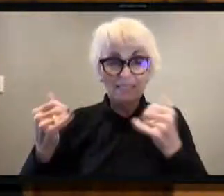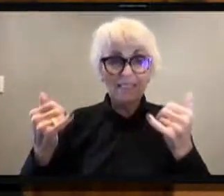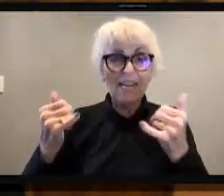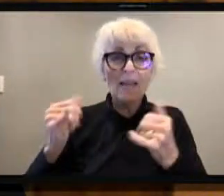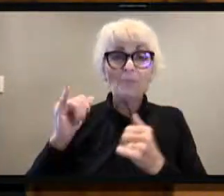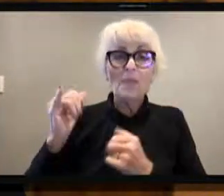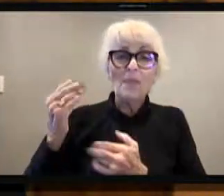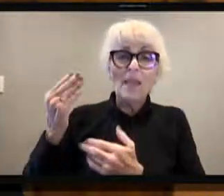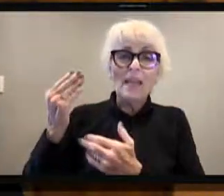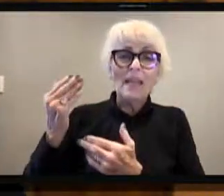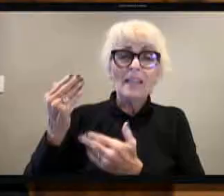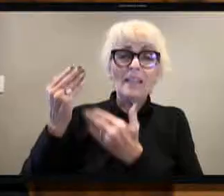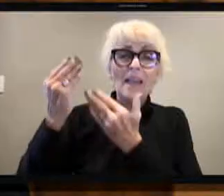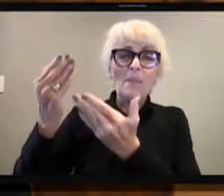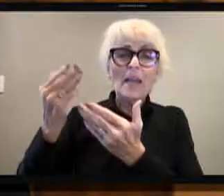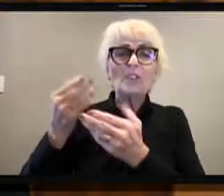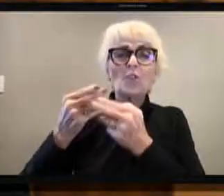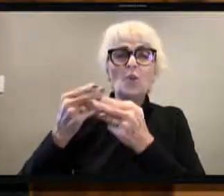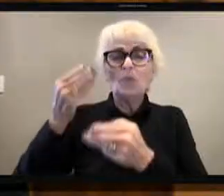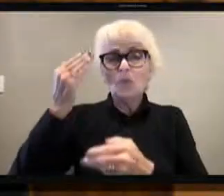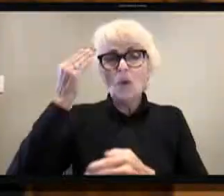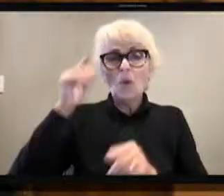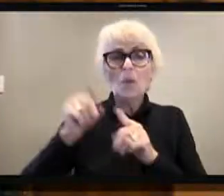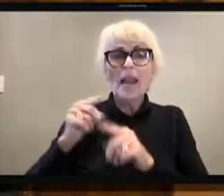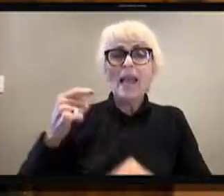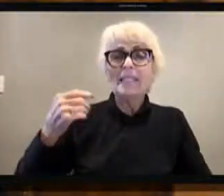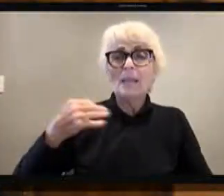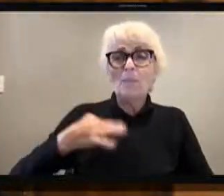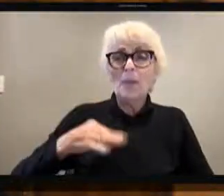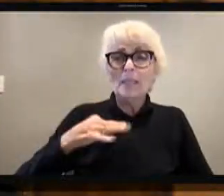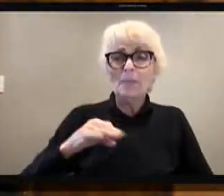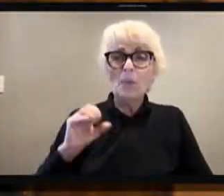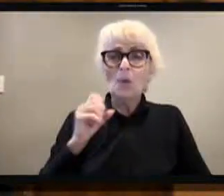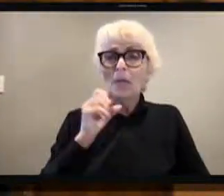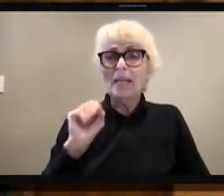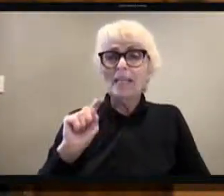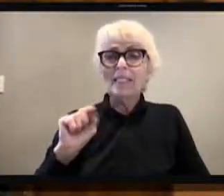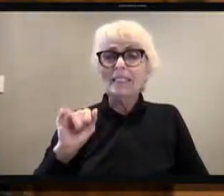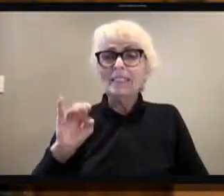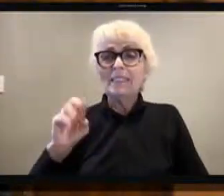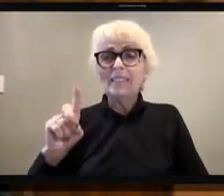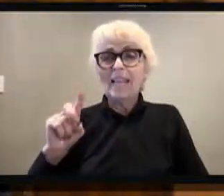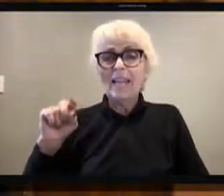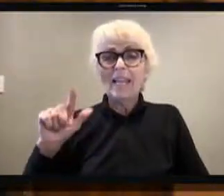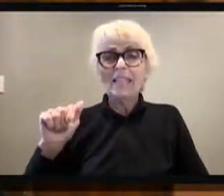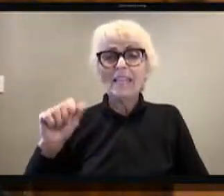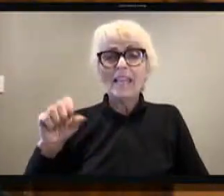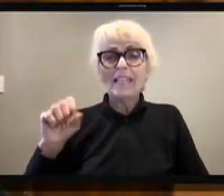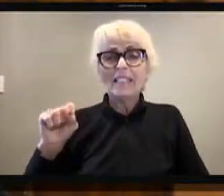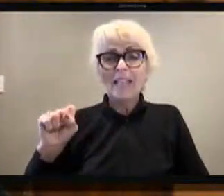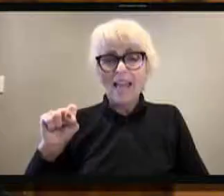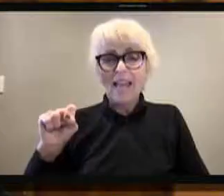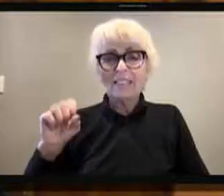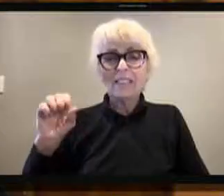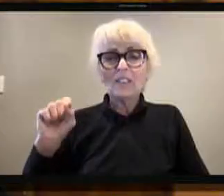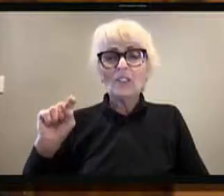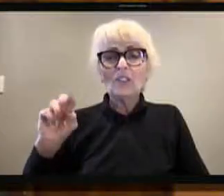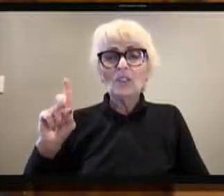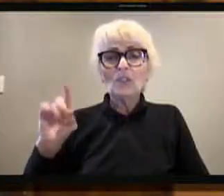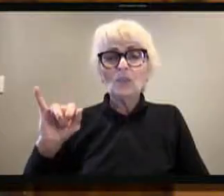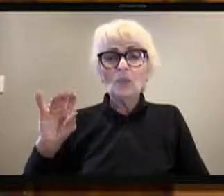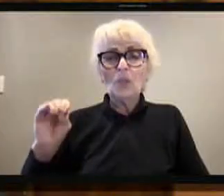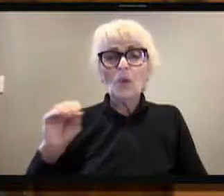speak about is known as the Pittsburgh Stained Glass Studio. It's located at 160 Wharton Street, and it was nominated for